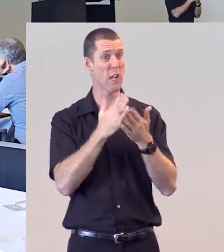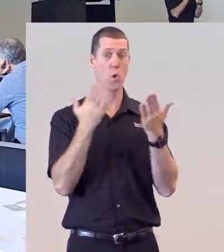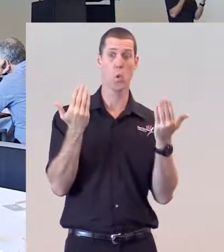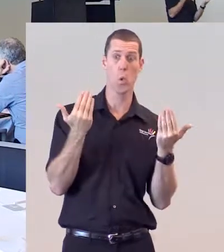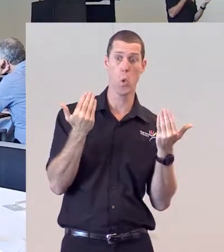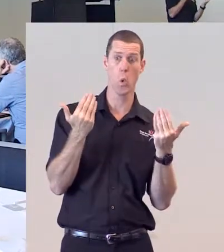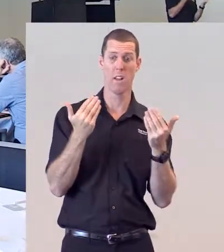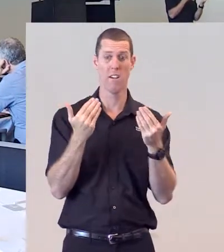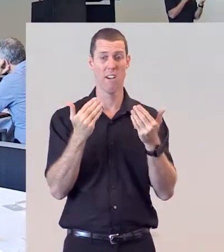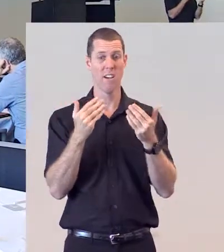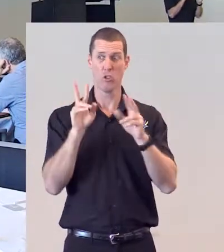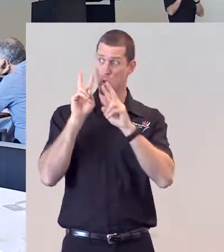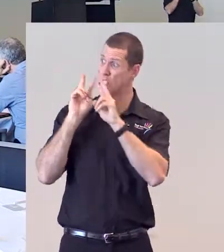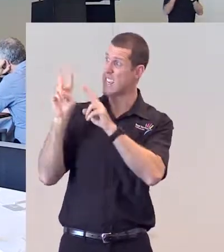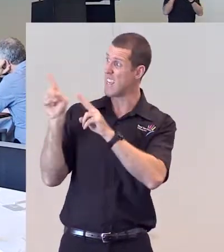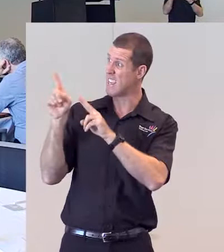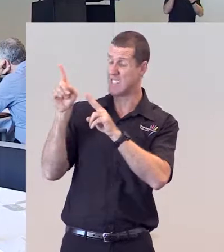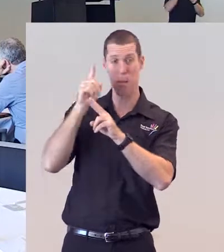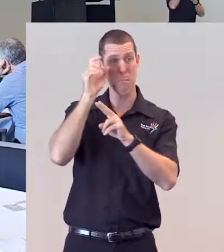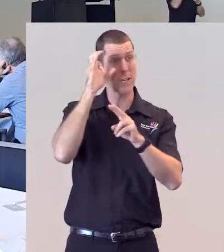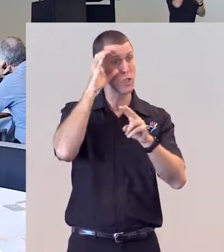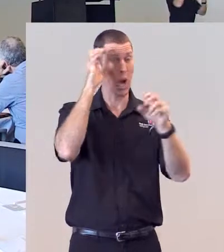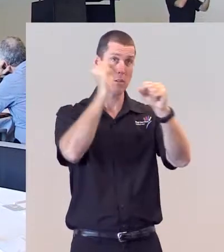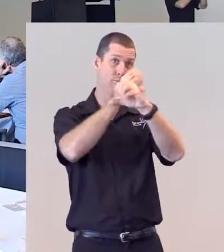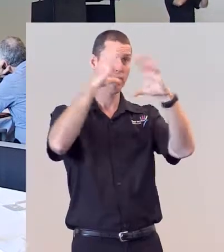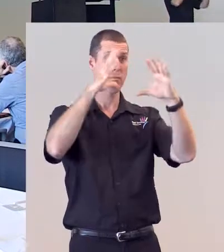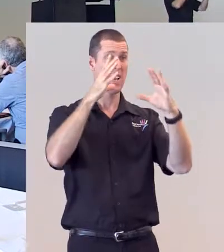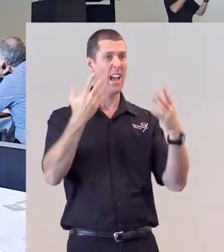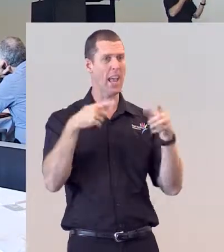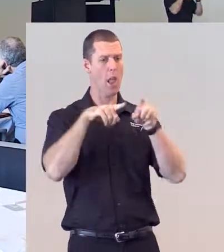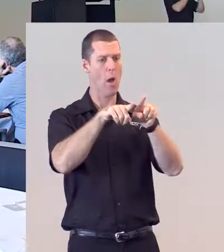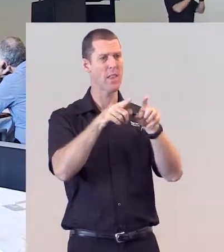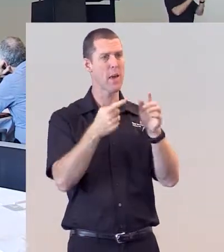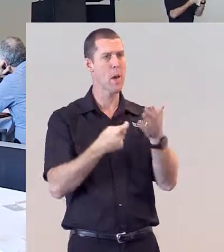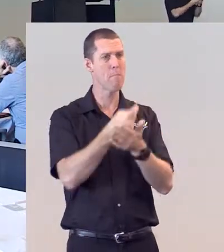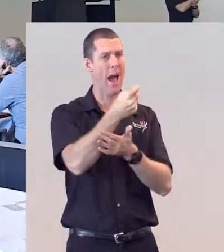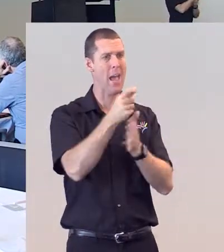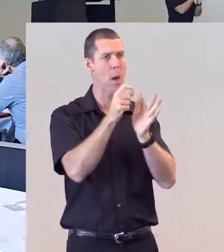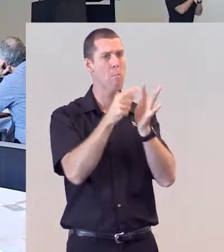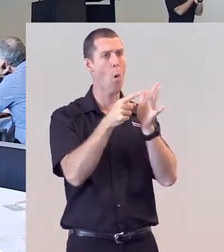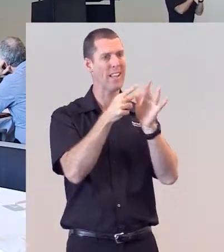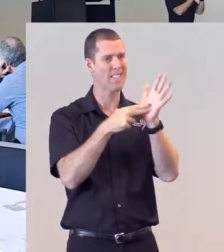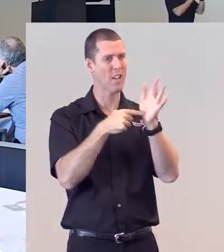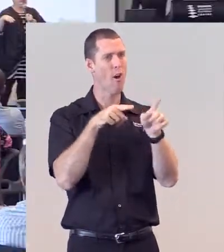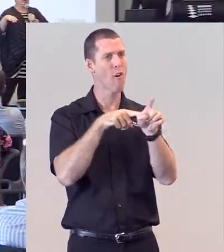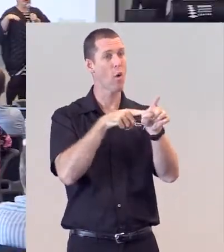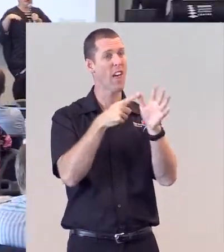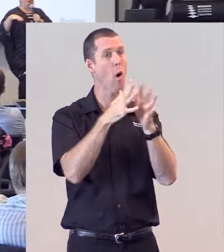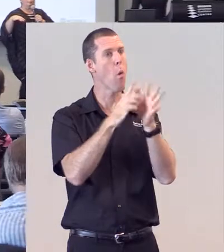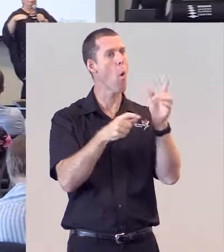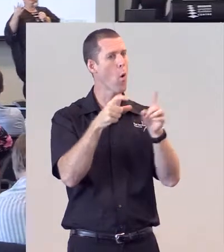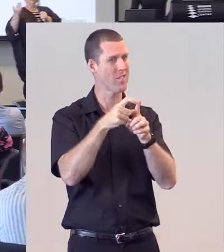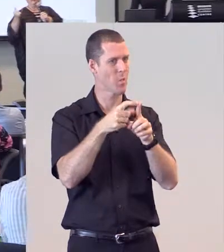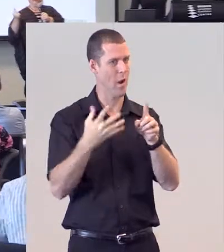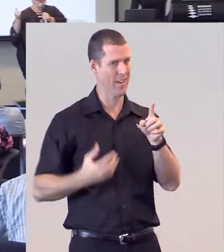cool to see this picture in line with pay points from the award.